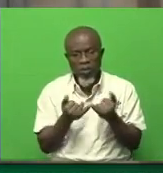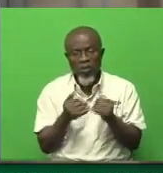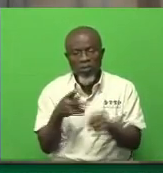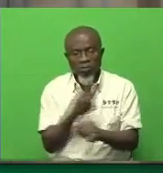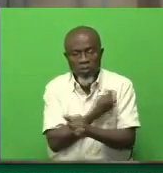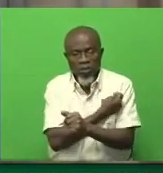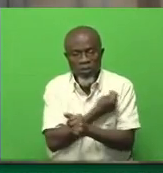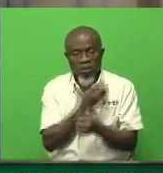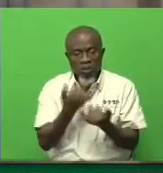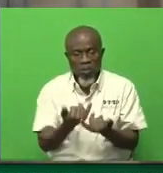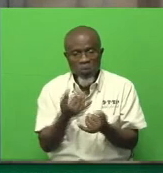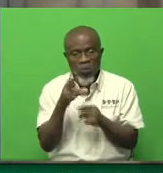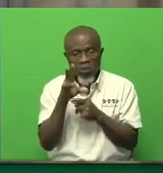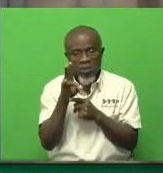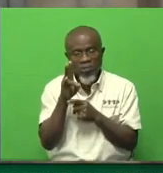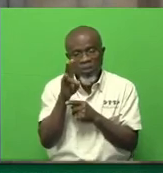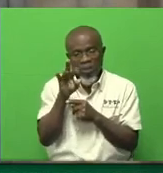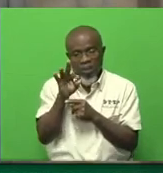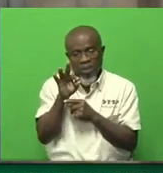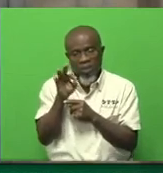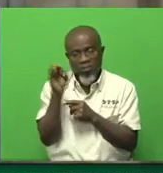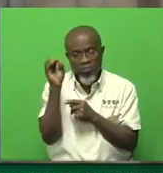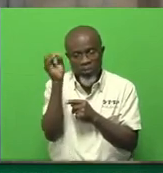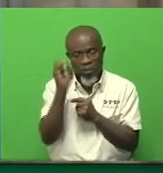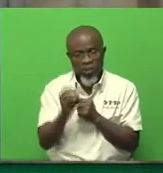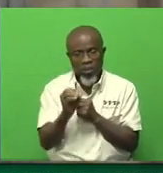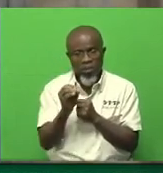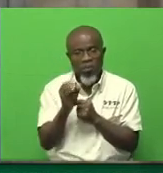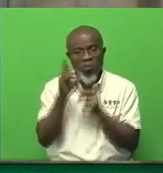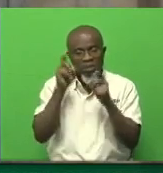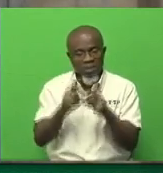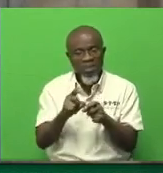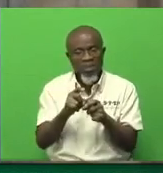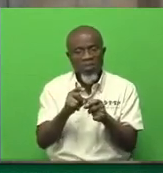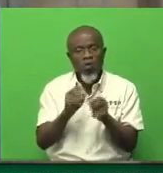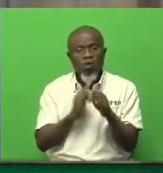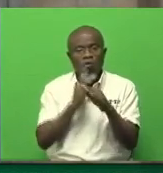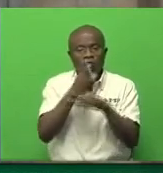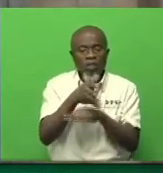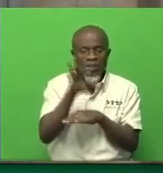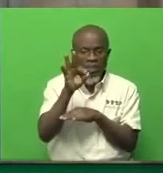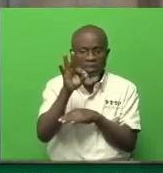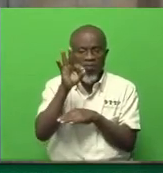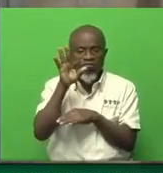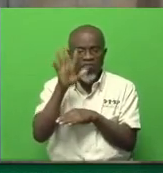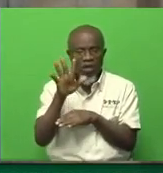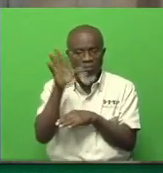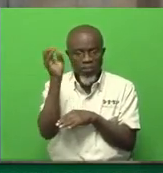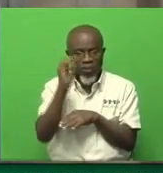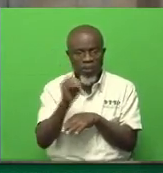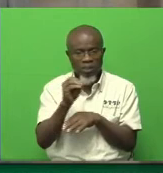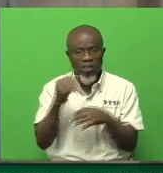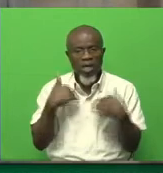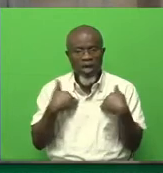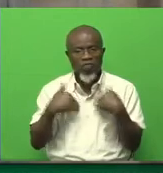lowest since 1994 and we would need 195 percent to have good immunity in Trinidad and Tobago and